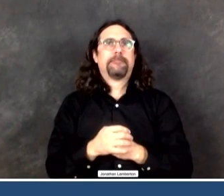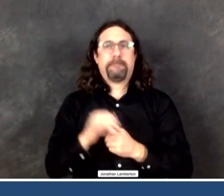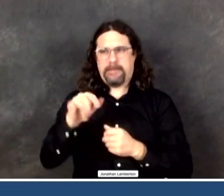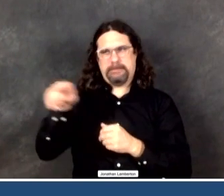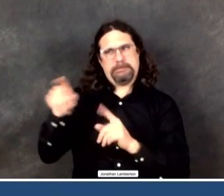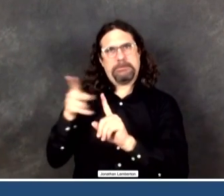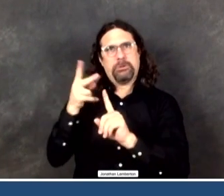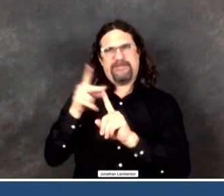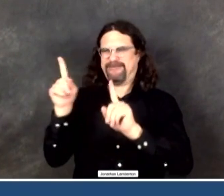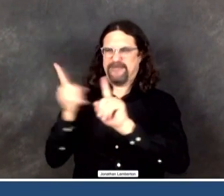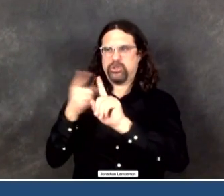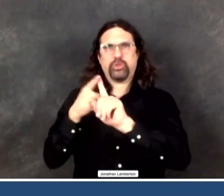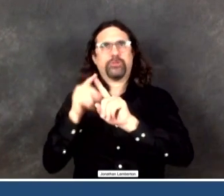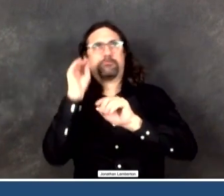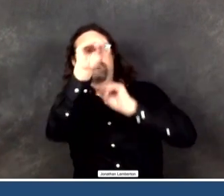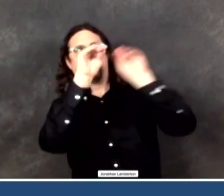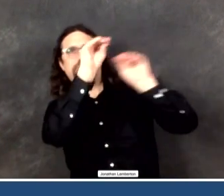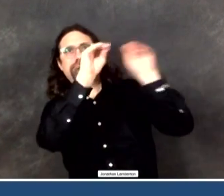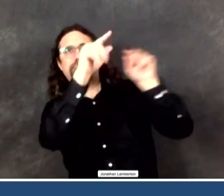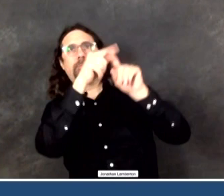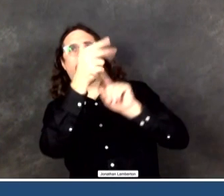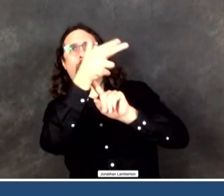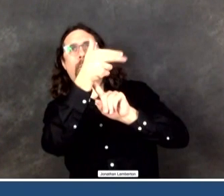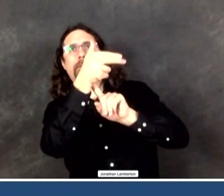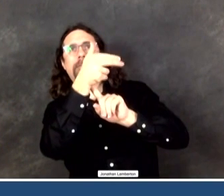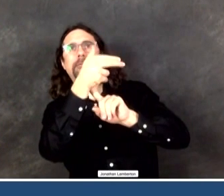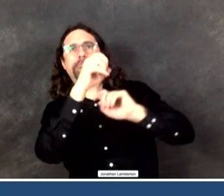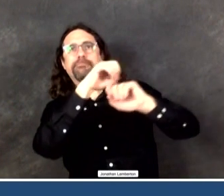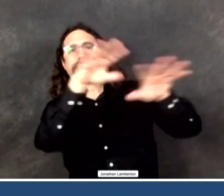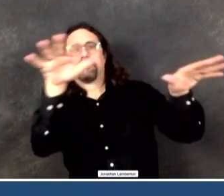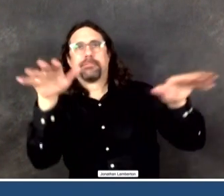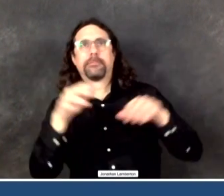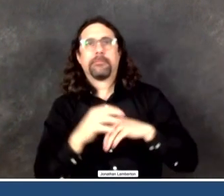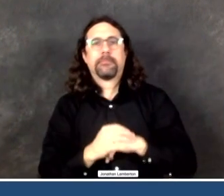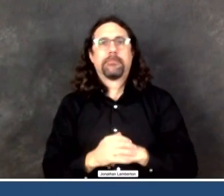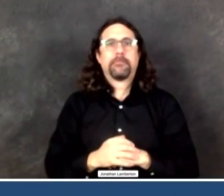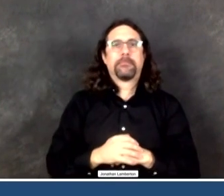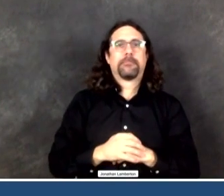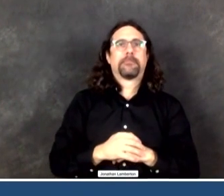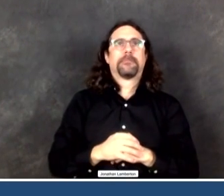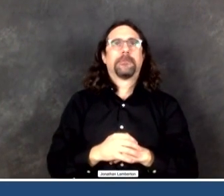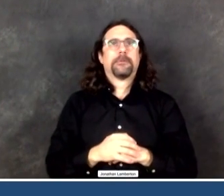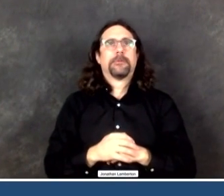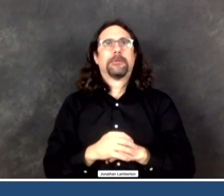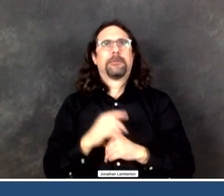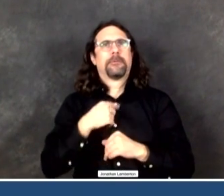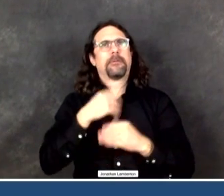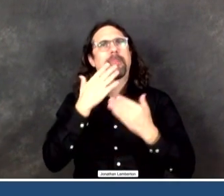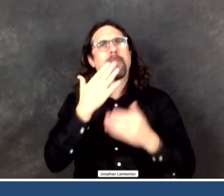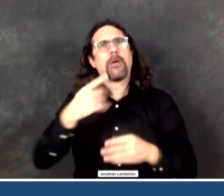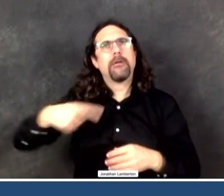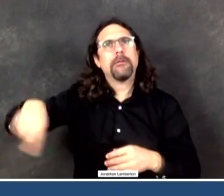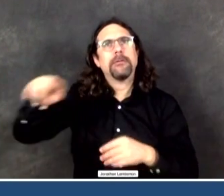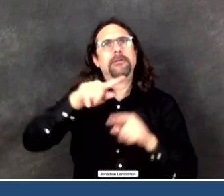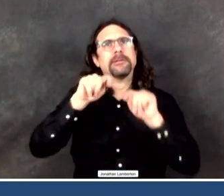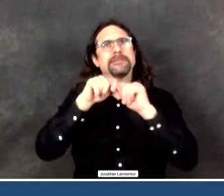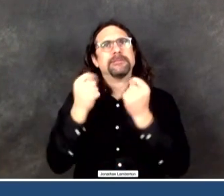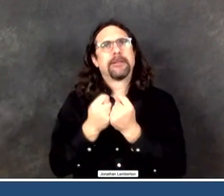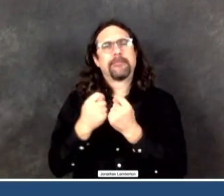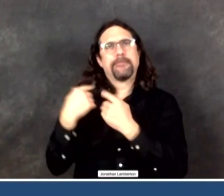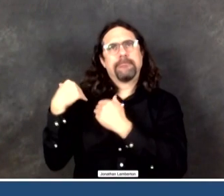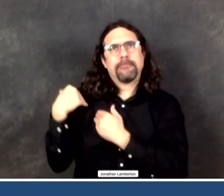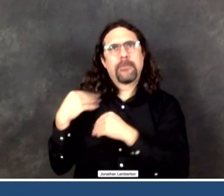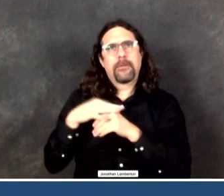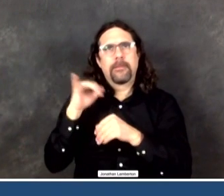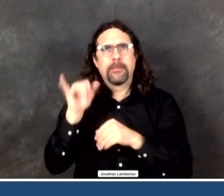Social Services Commissioner. I want to thank him and his whole team. They've done a remarkable job of keeping people safe in the shelter system, and